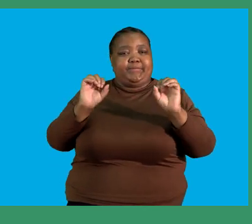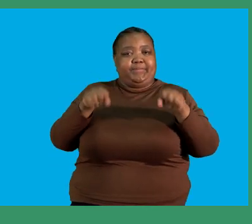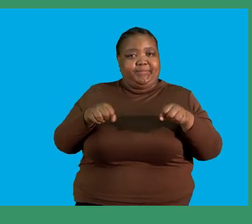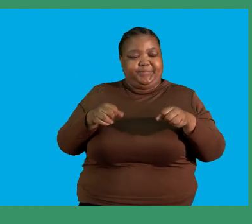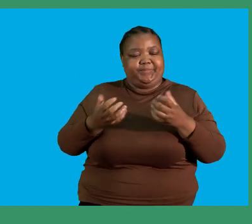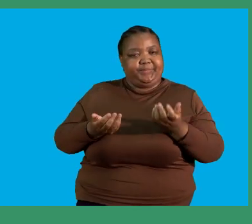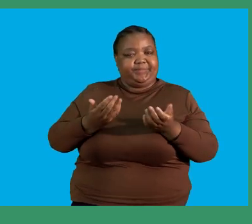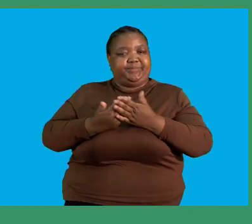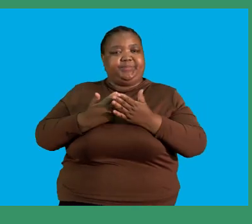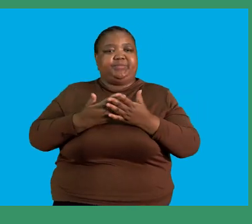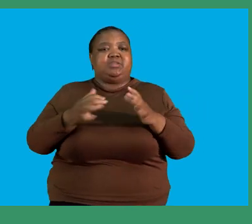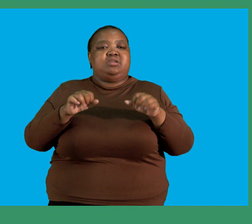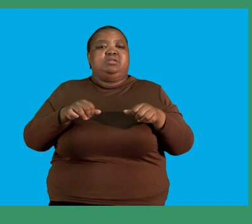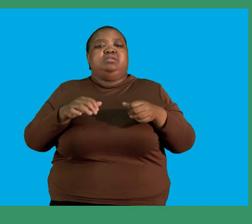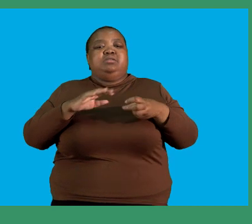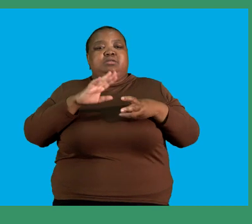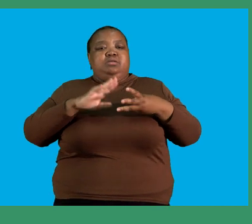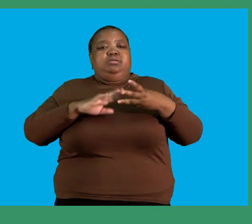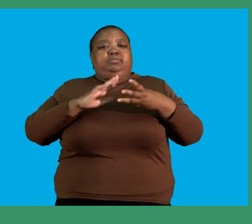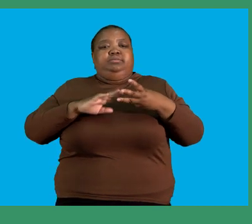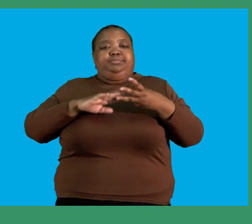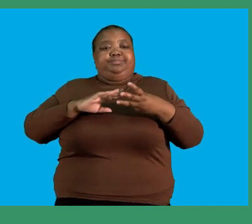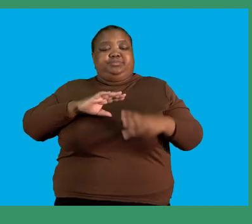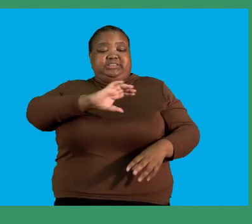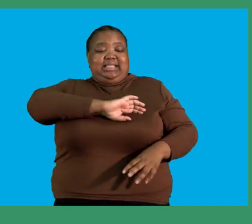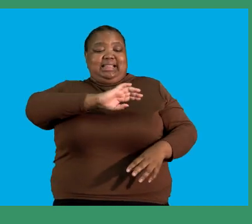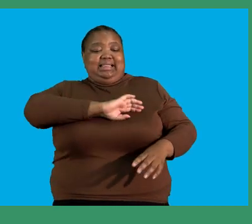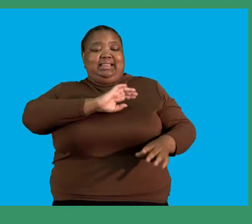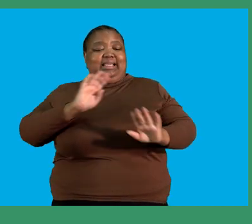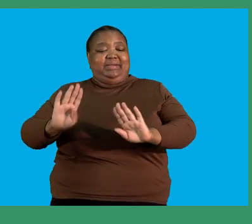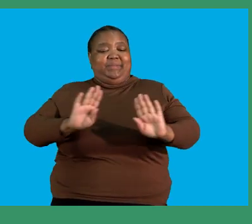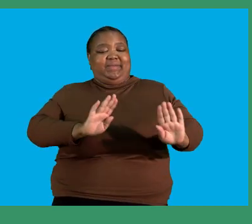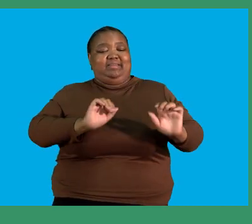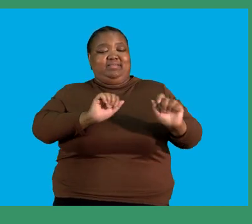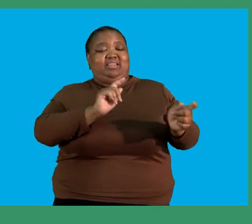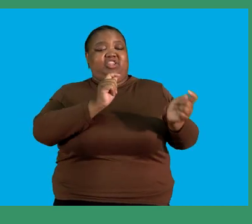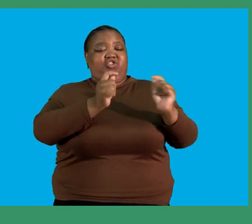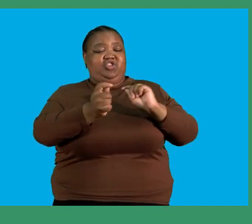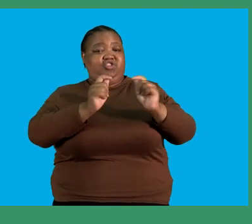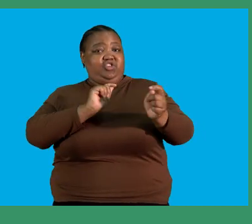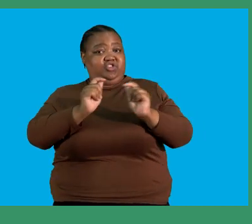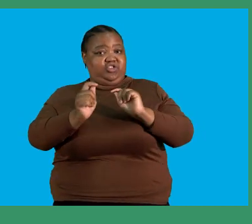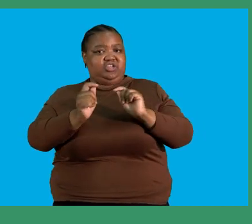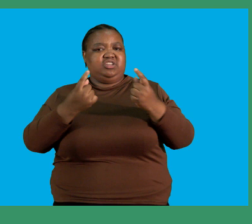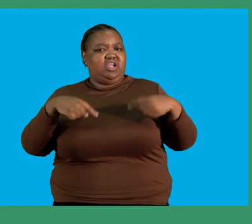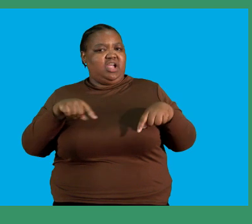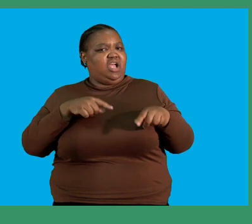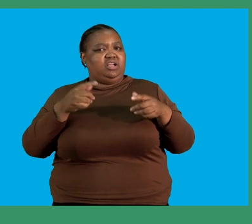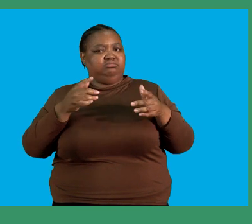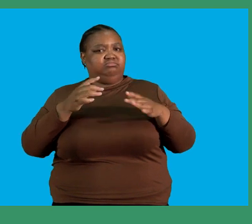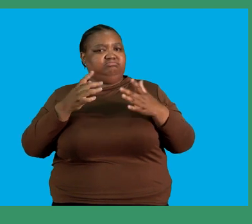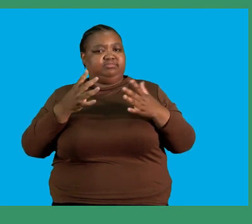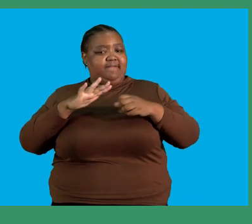customers. We then have changes in consumer behavior. Now, we do not have full control over